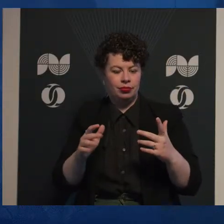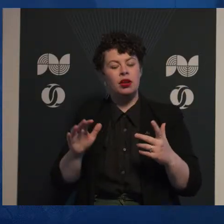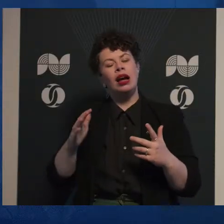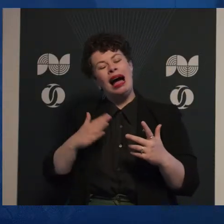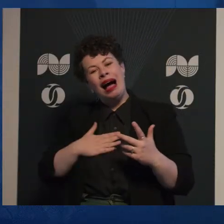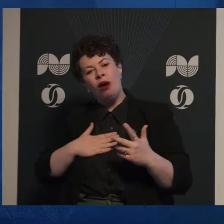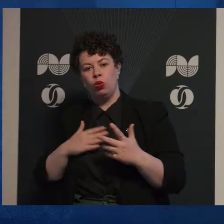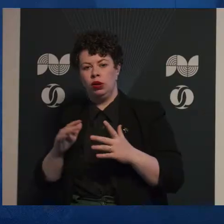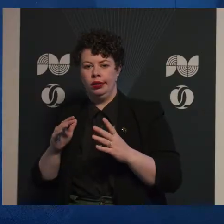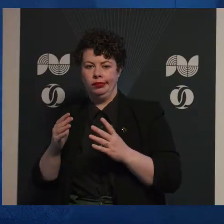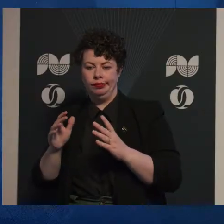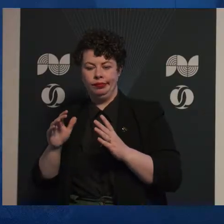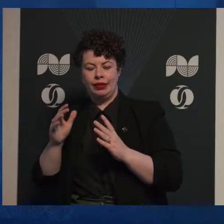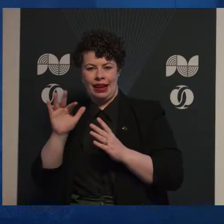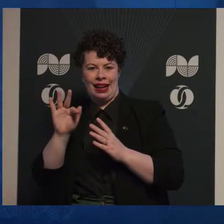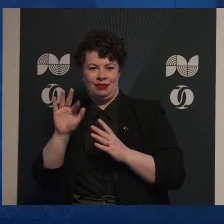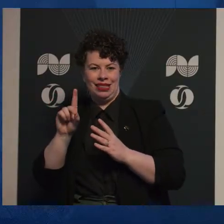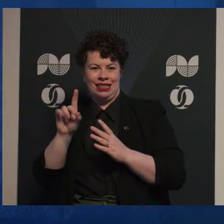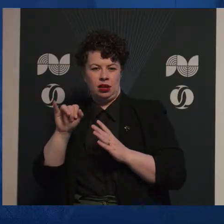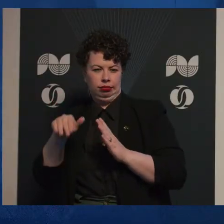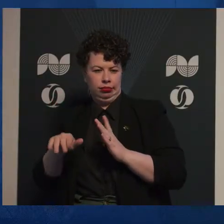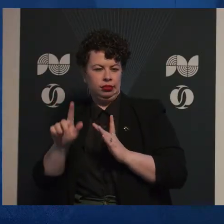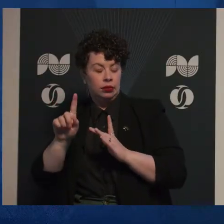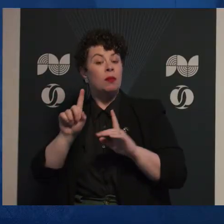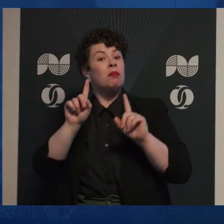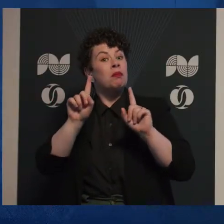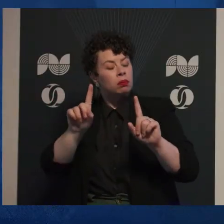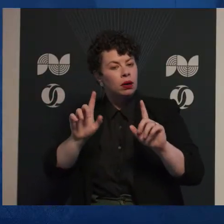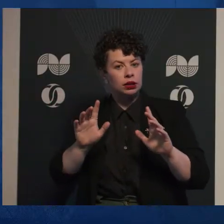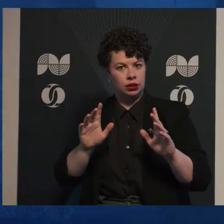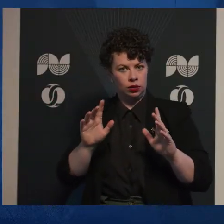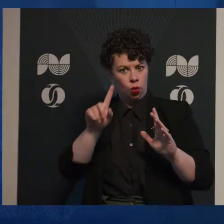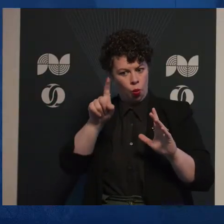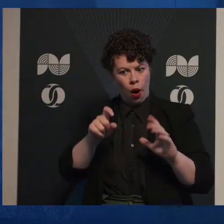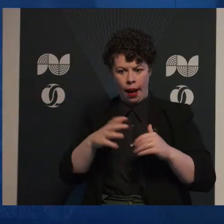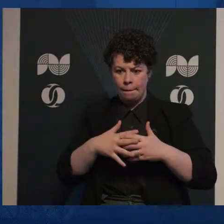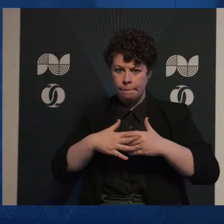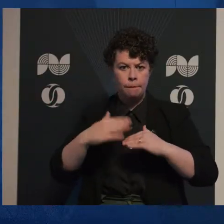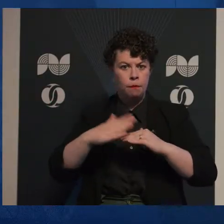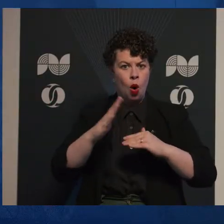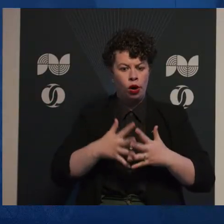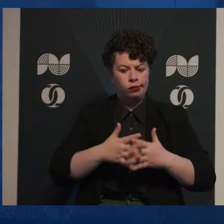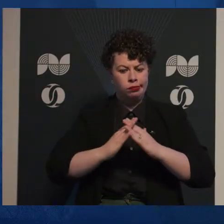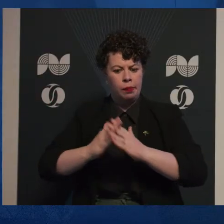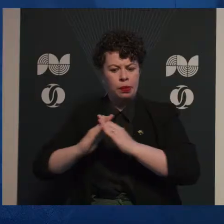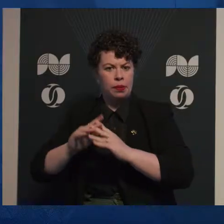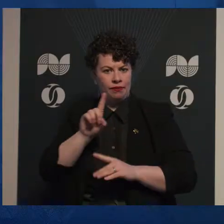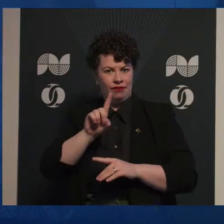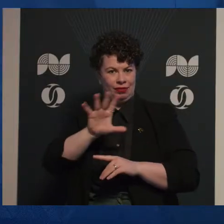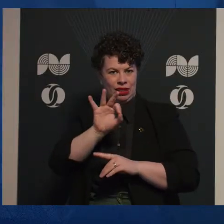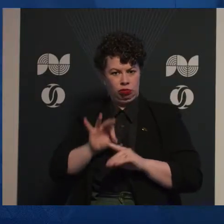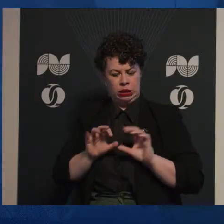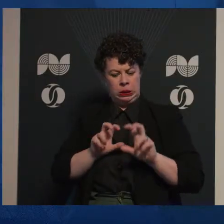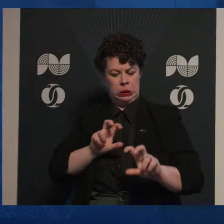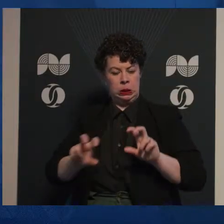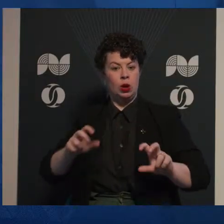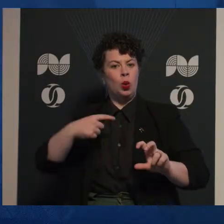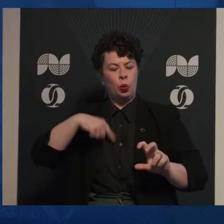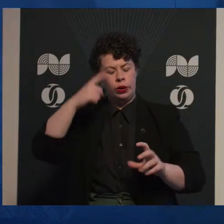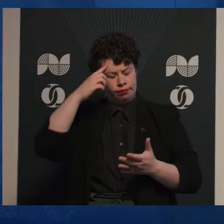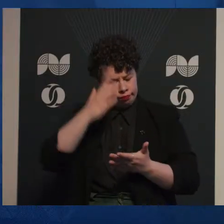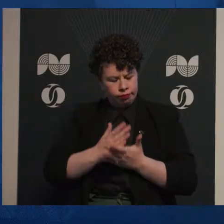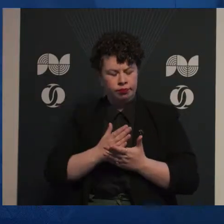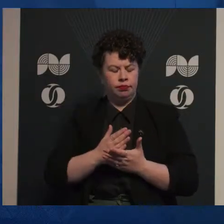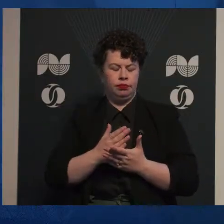trend. And that was the result of a deliberate policy of our government. It's a 0% tax